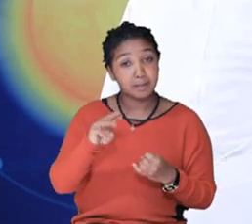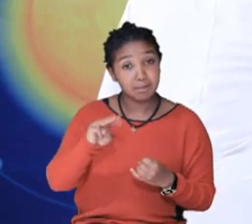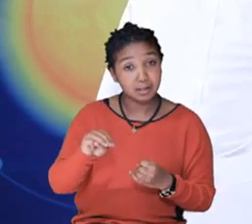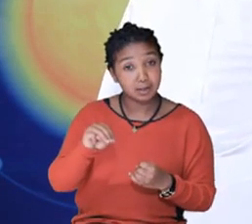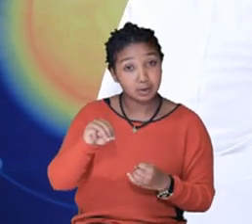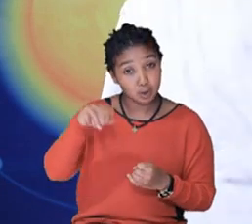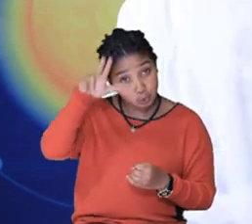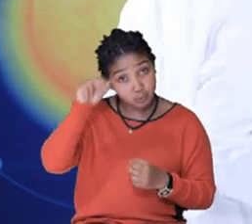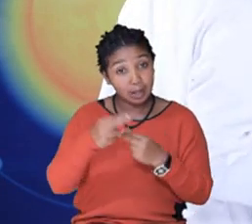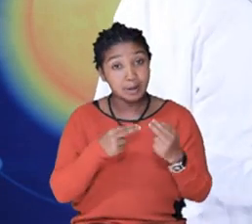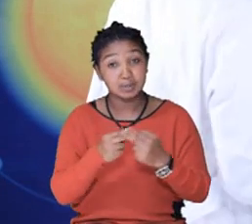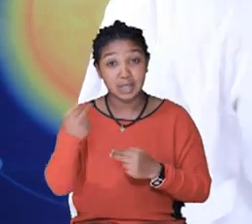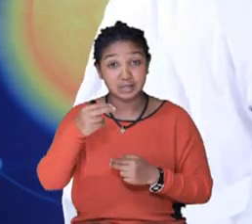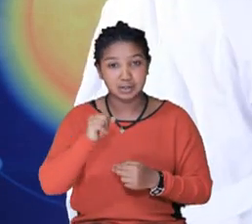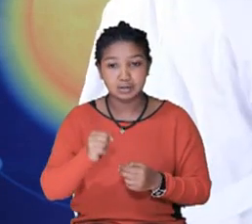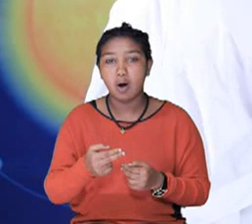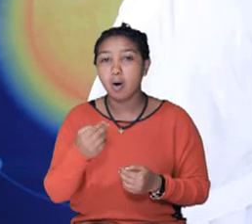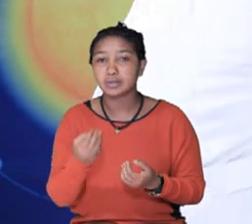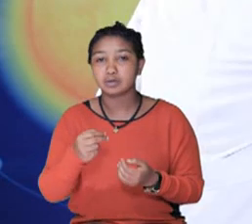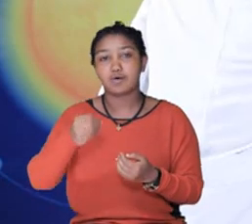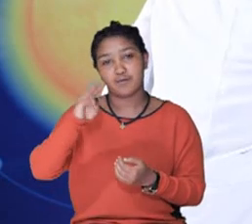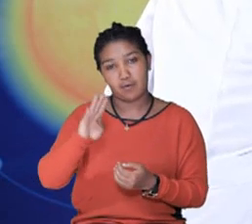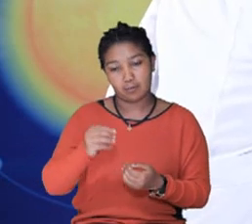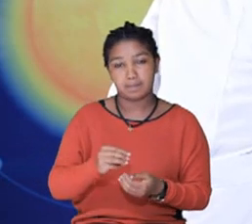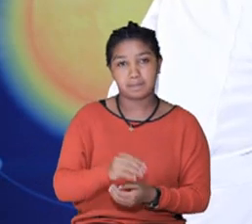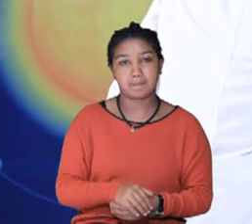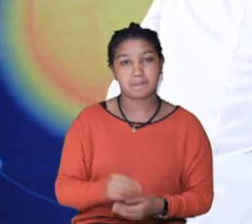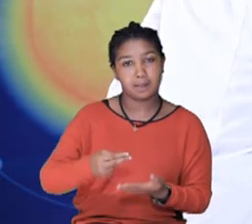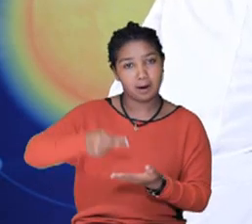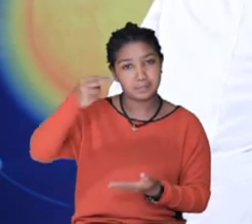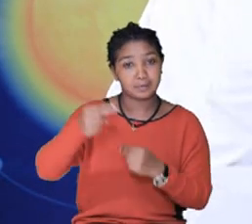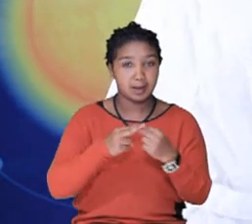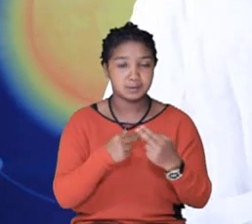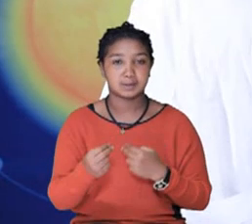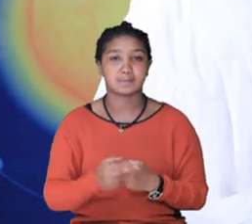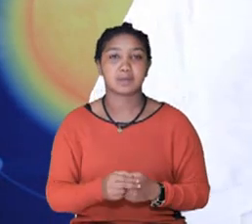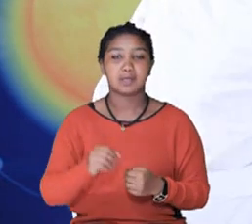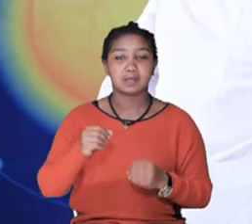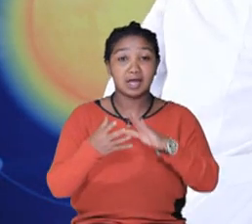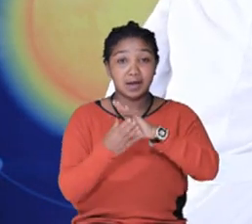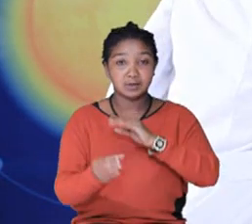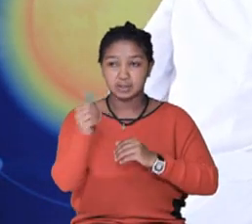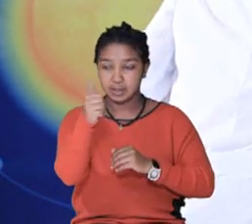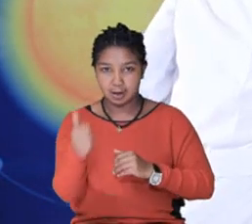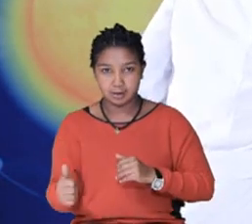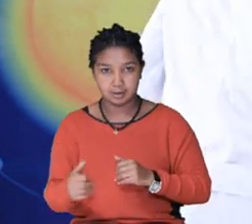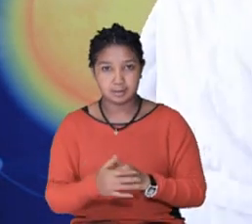metric cube times h is how much? 4 times gravitational is